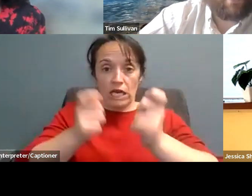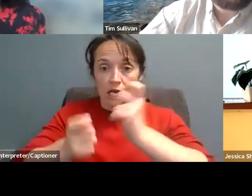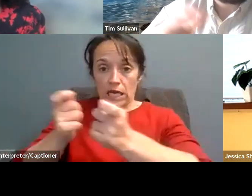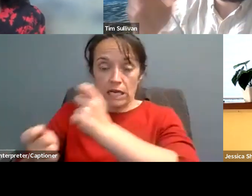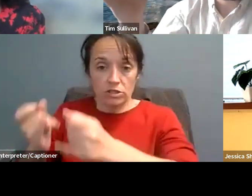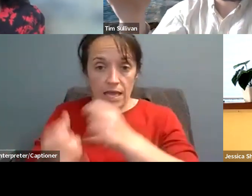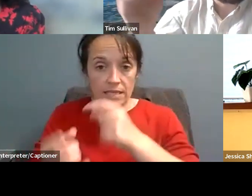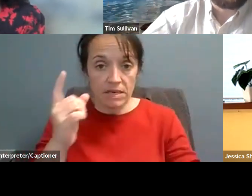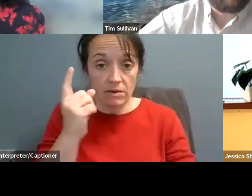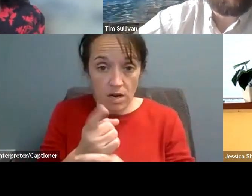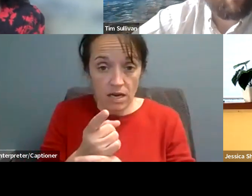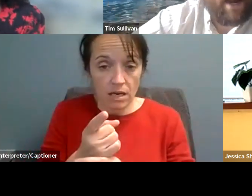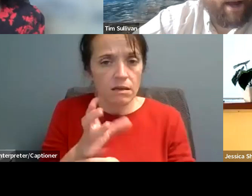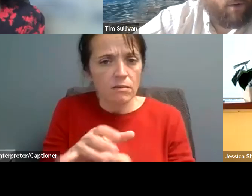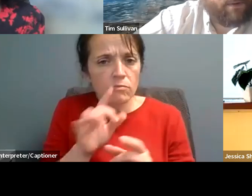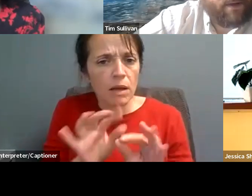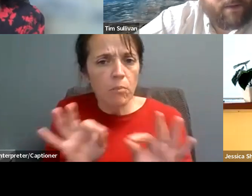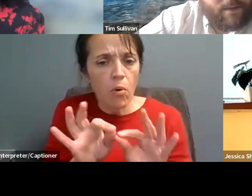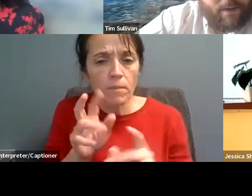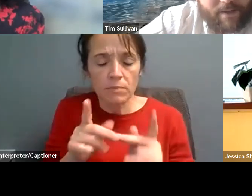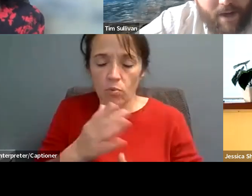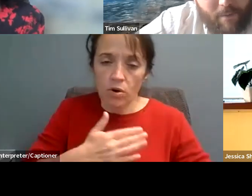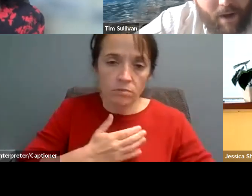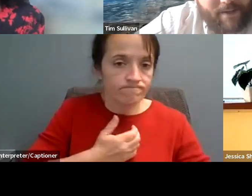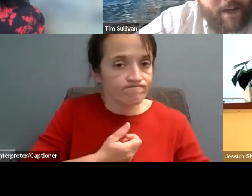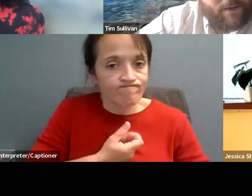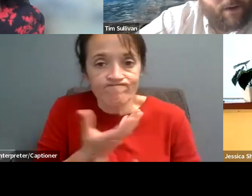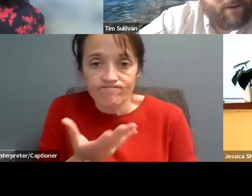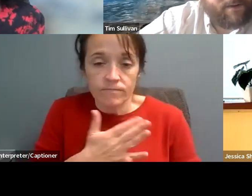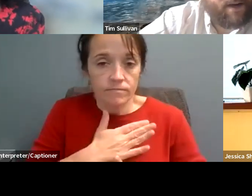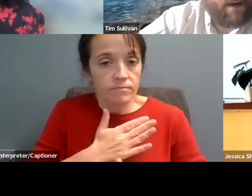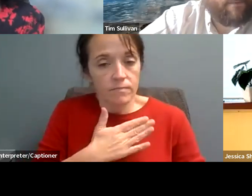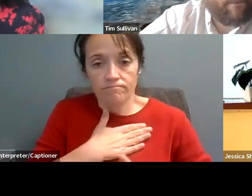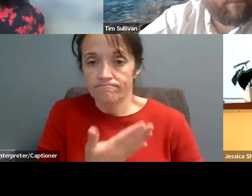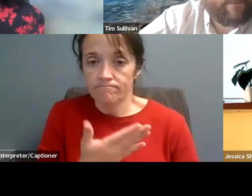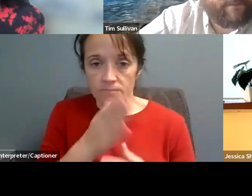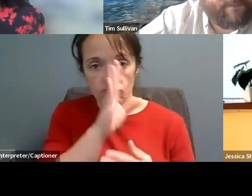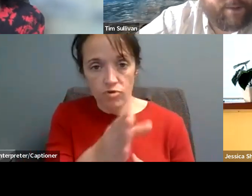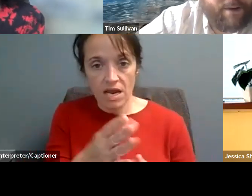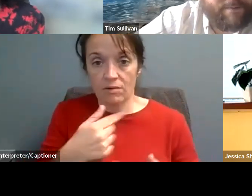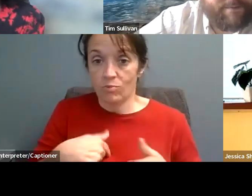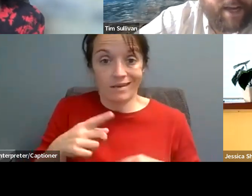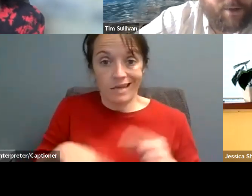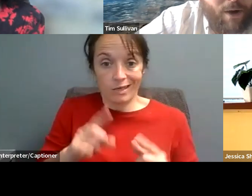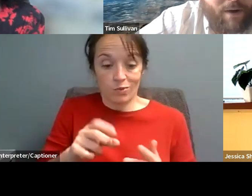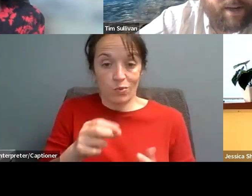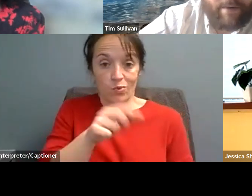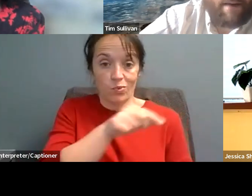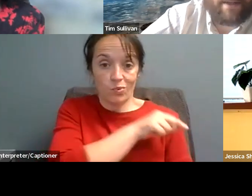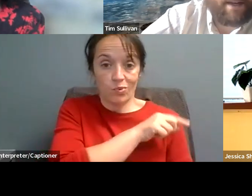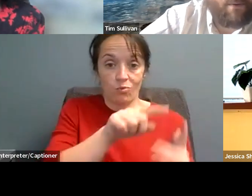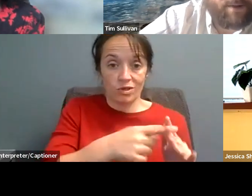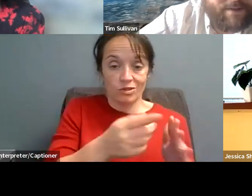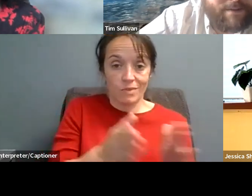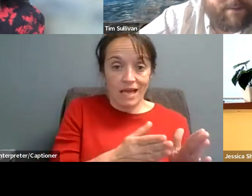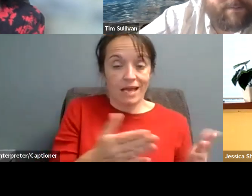So I hope that helped. That's kind of my take, though. So thank you all. And I'll be